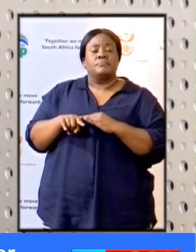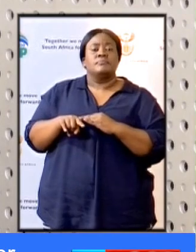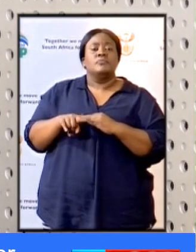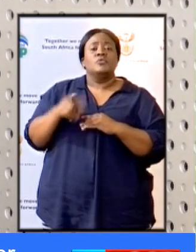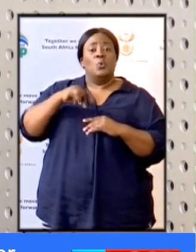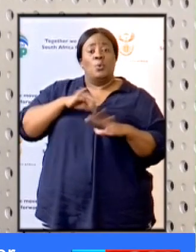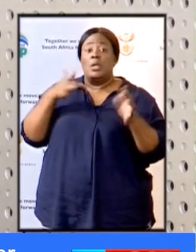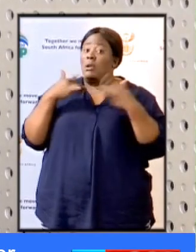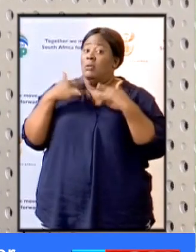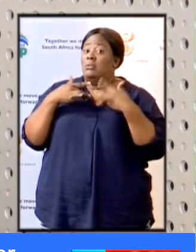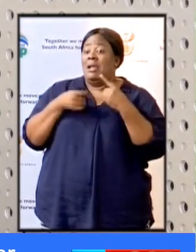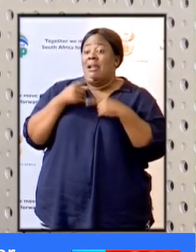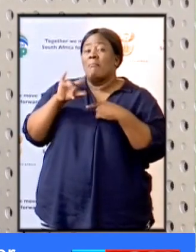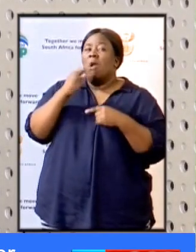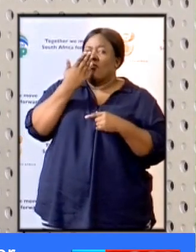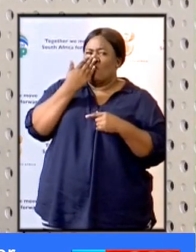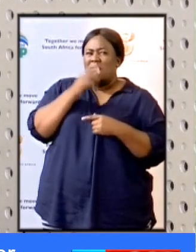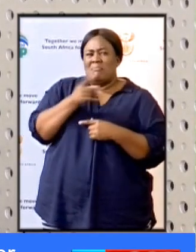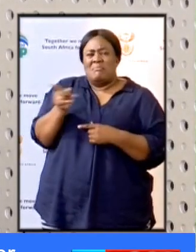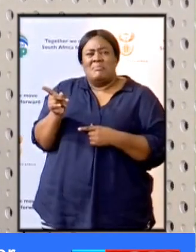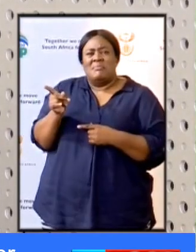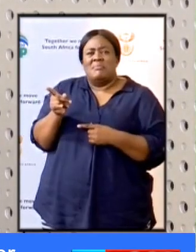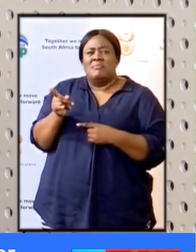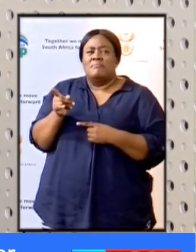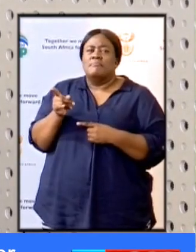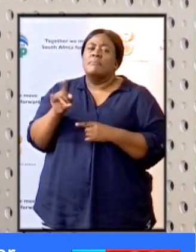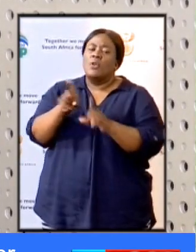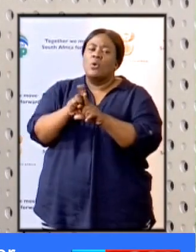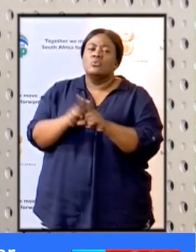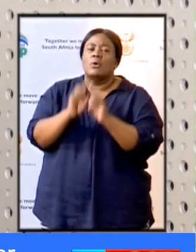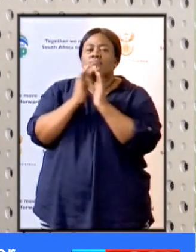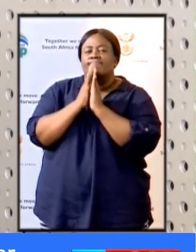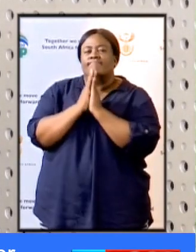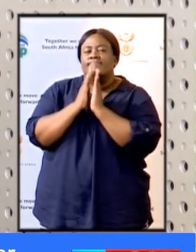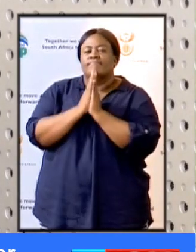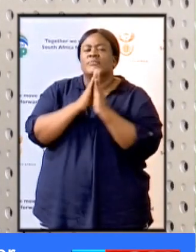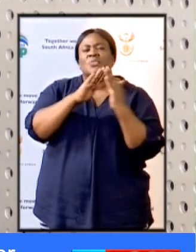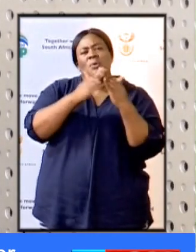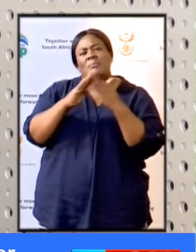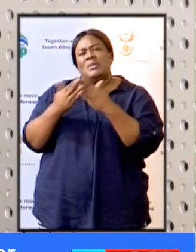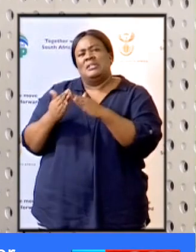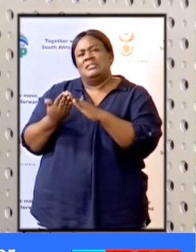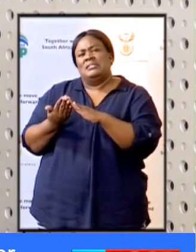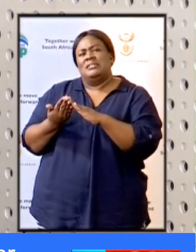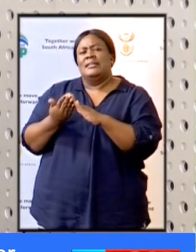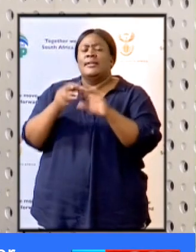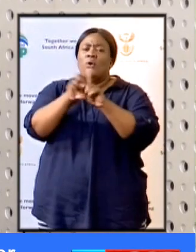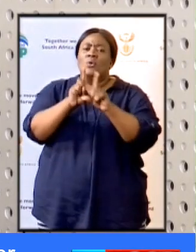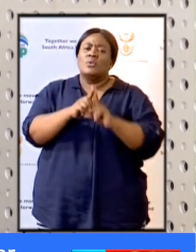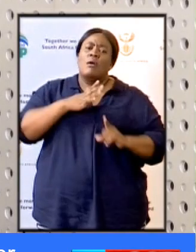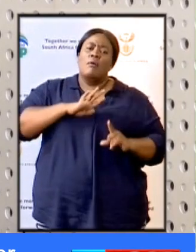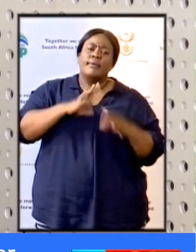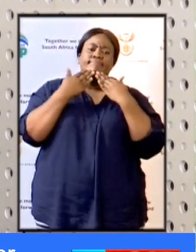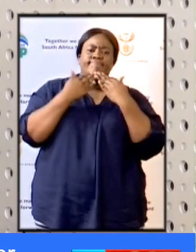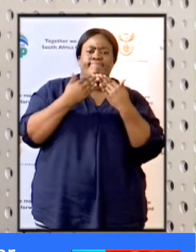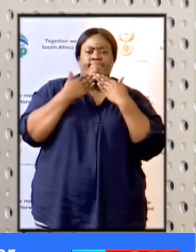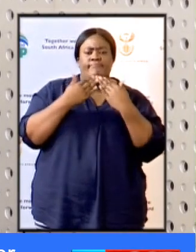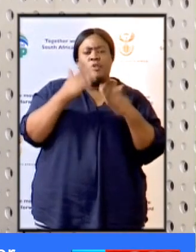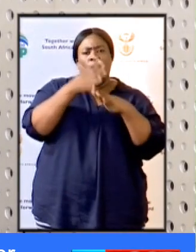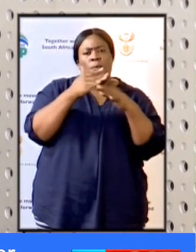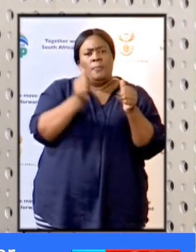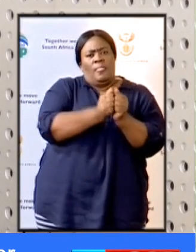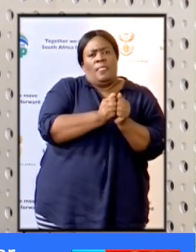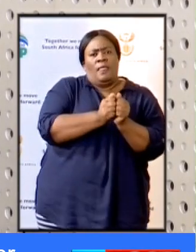of criminality and are really appealing to communities. And I have to thank my colleagues, Minister